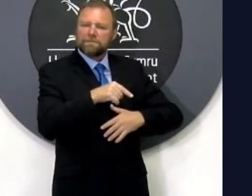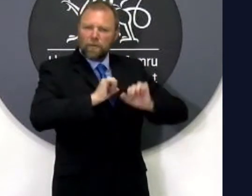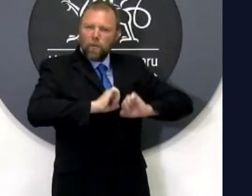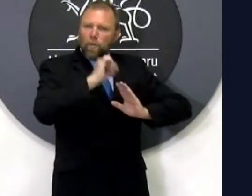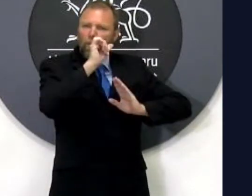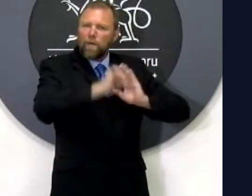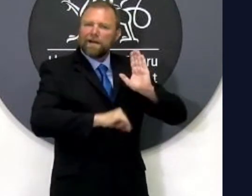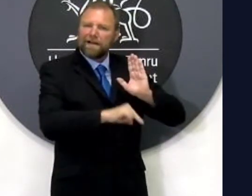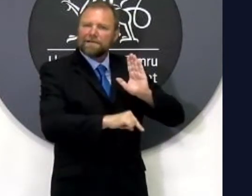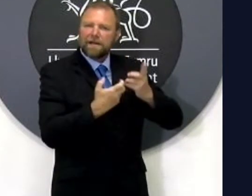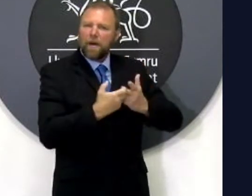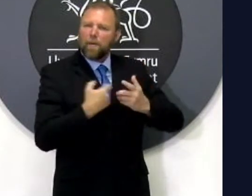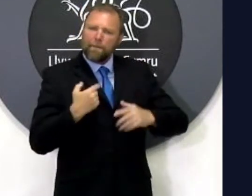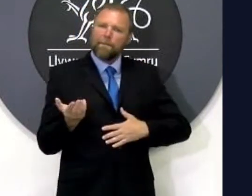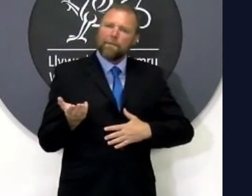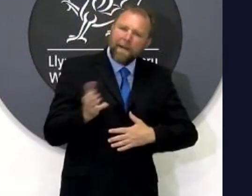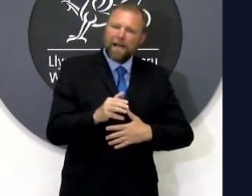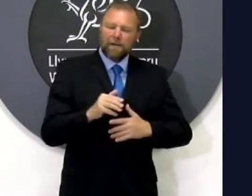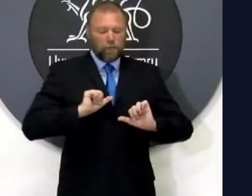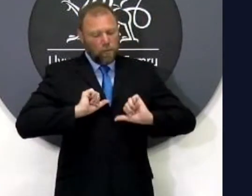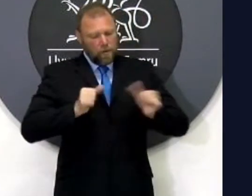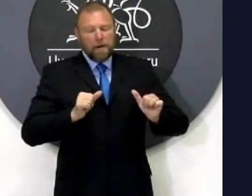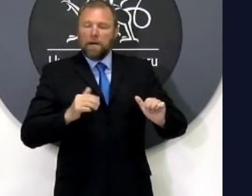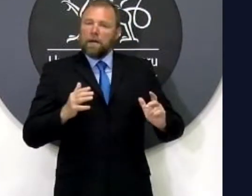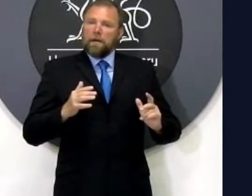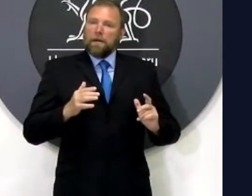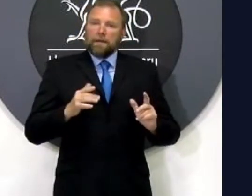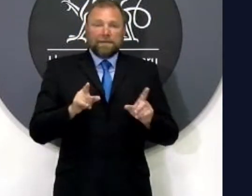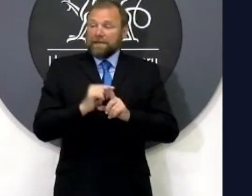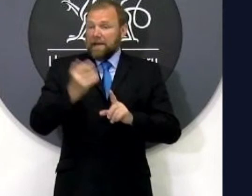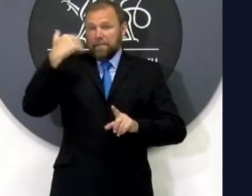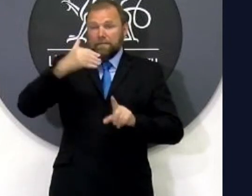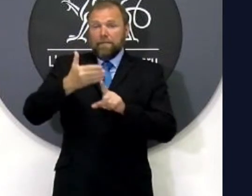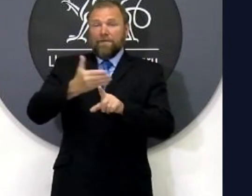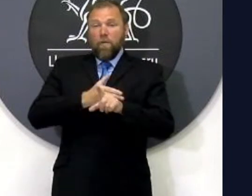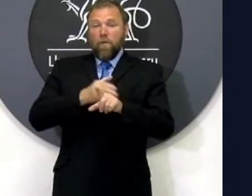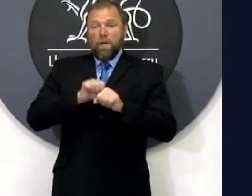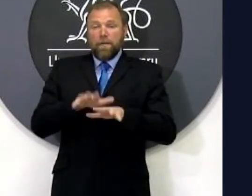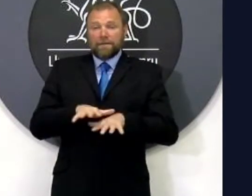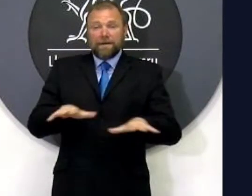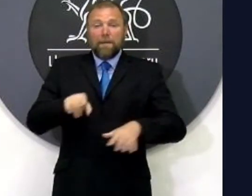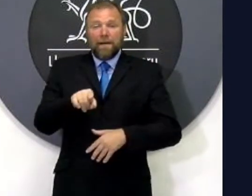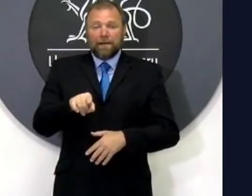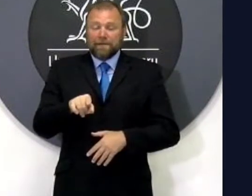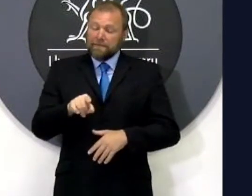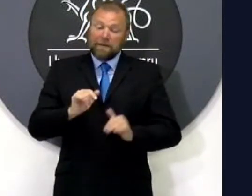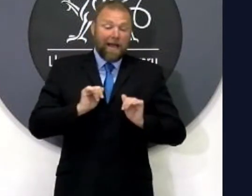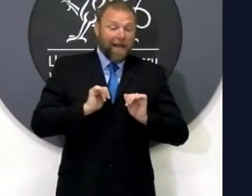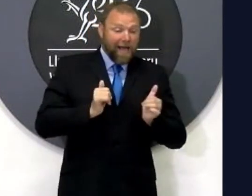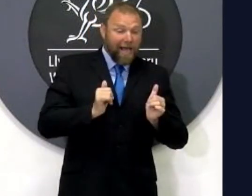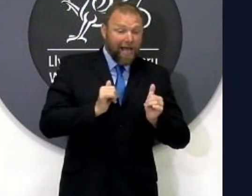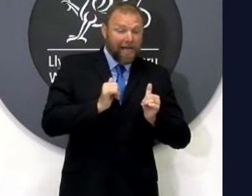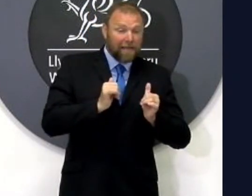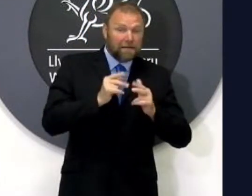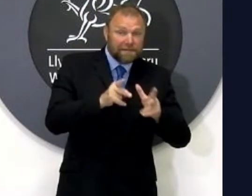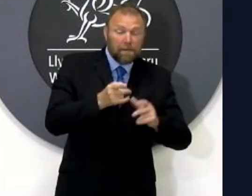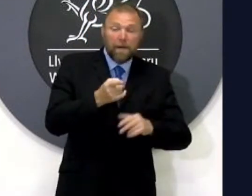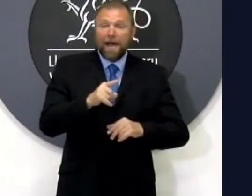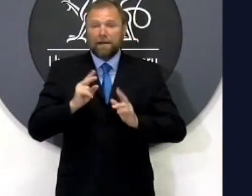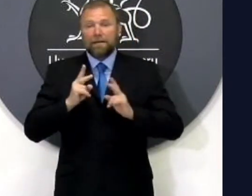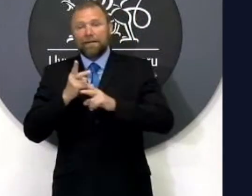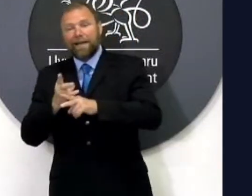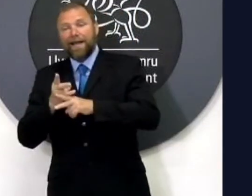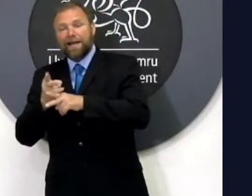issue of recovery from within the health and care system. We will, of course, be asking people